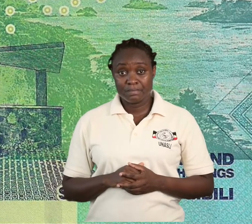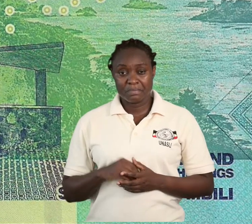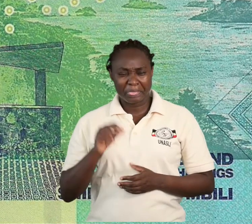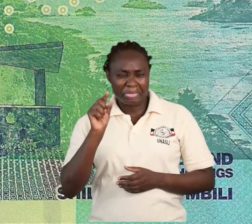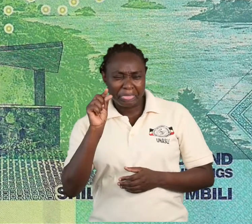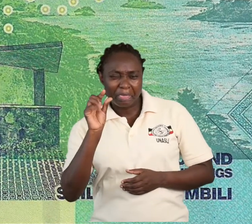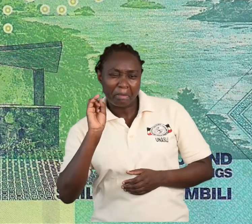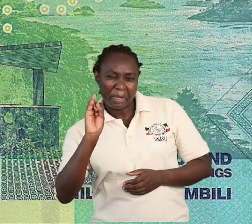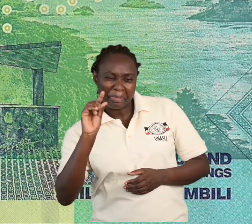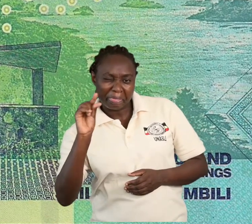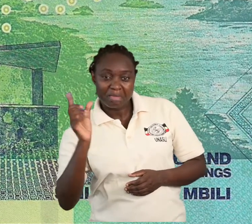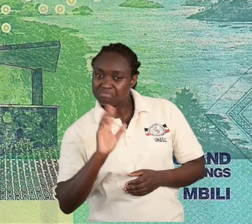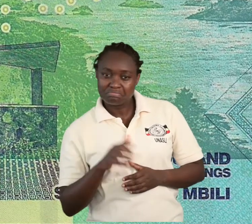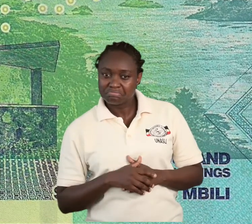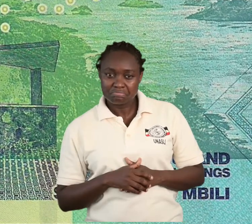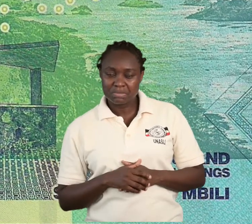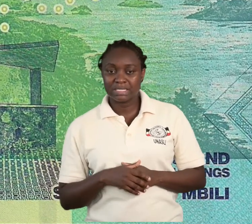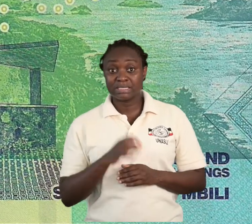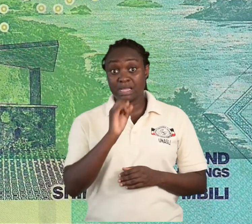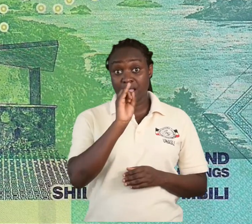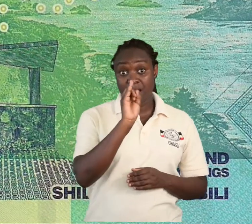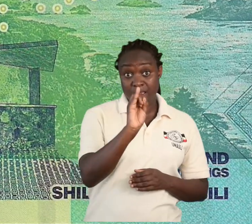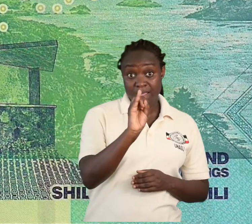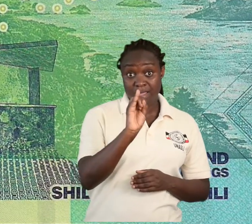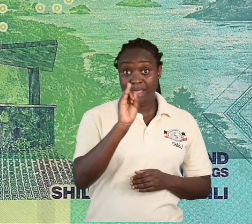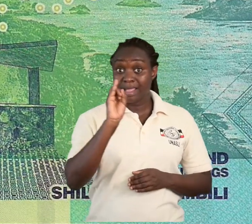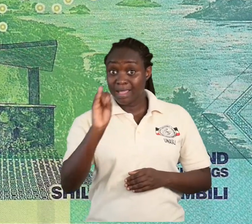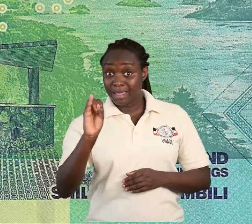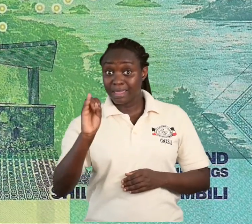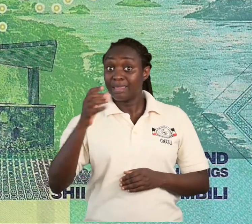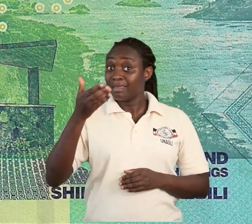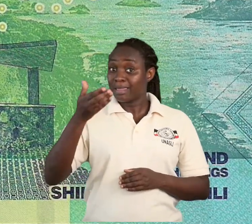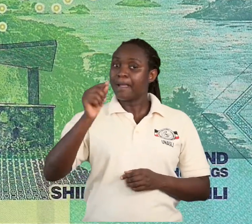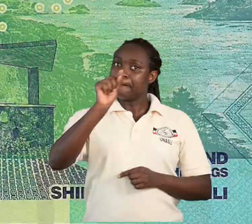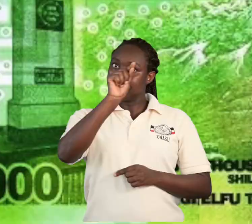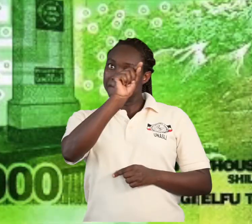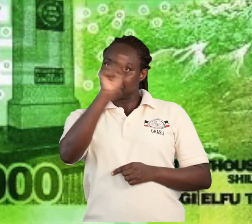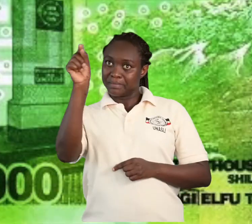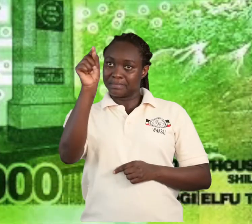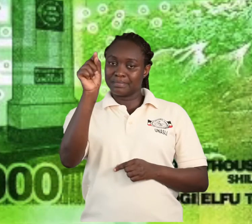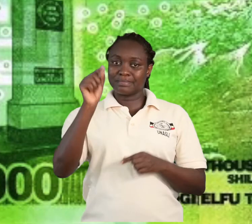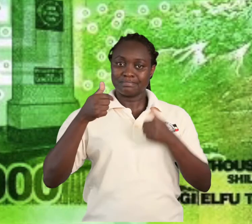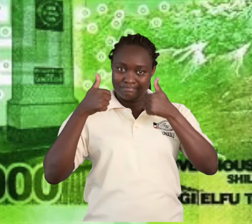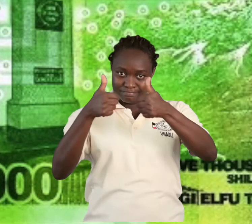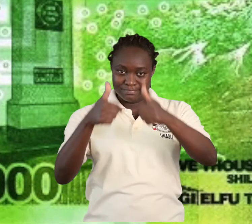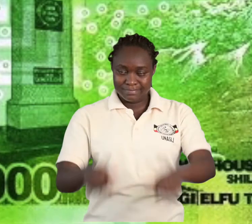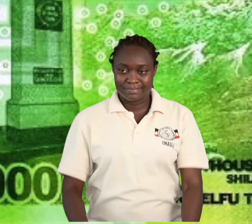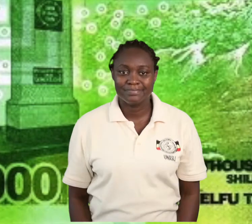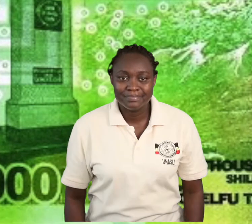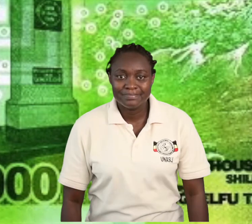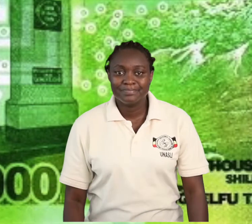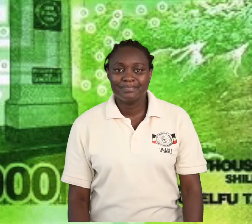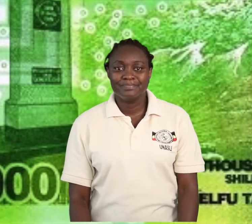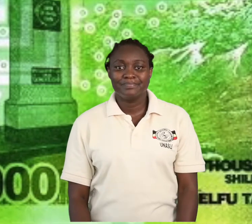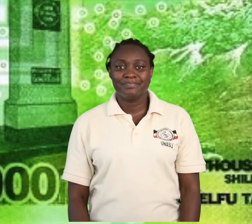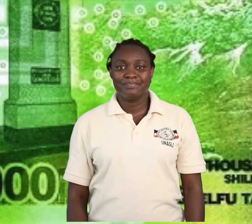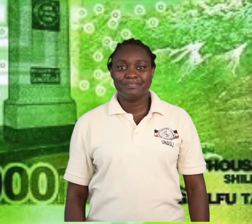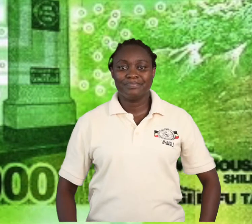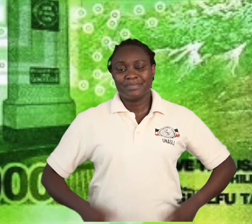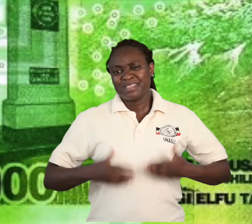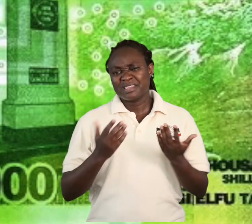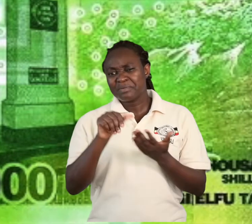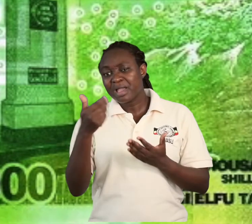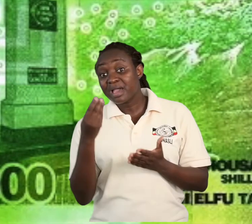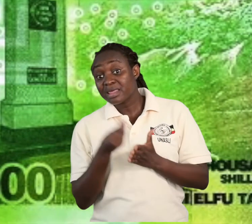So you will see I, then a what? Then a bar. That's right. Look at